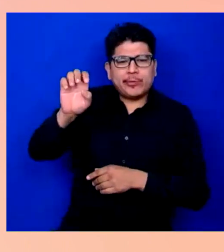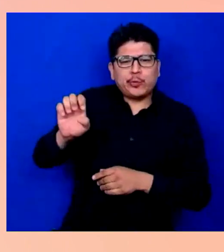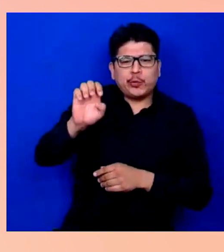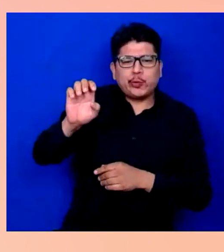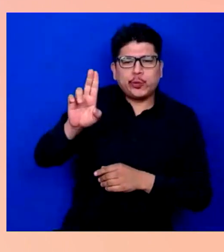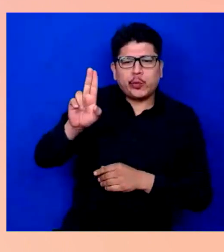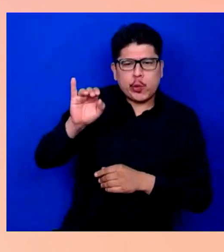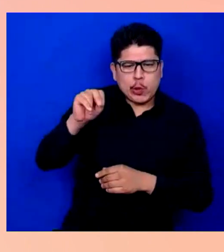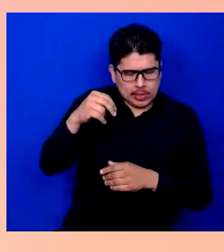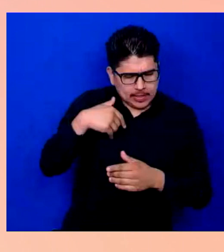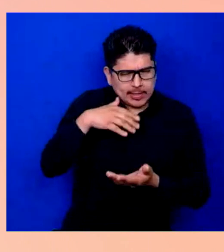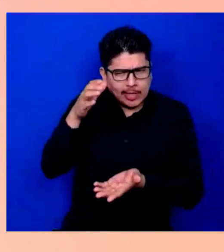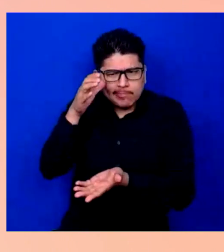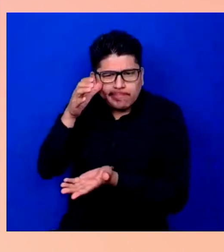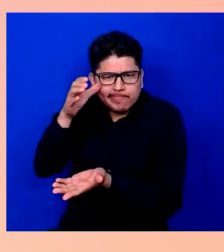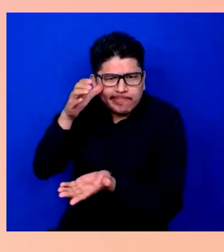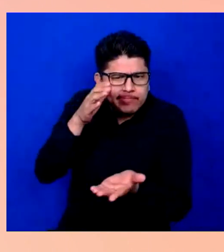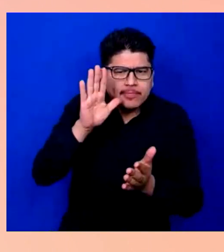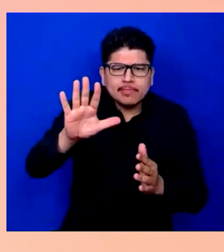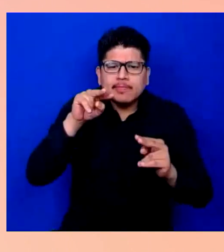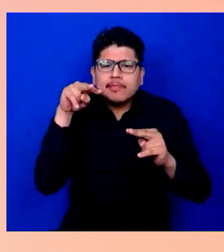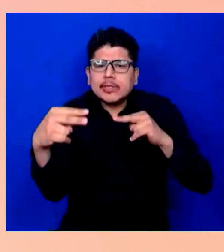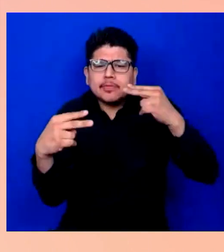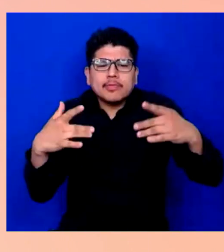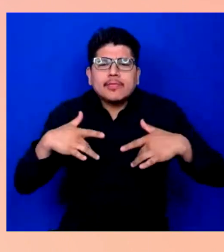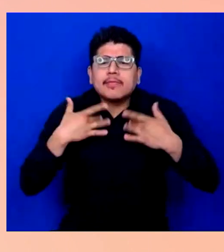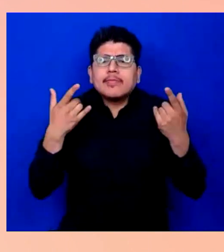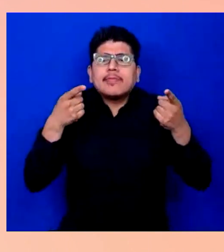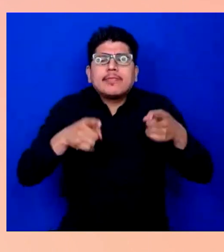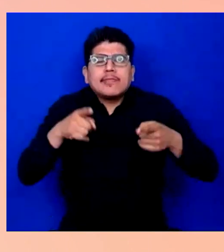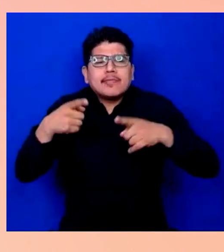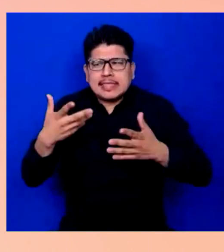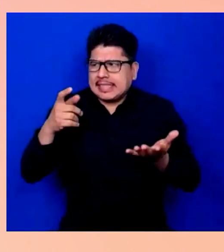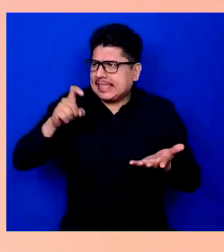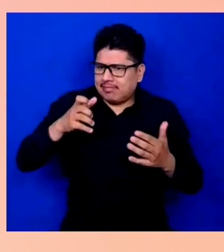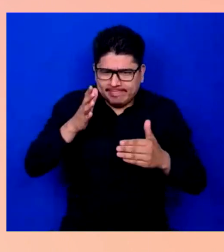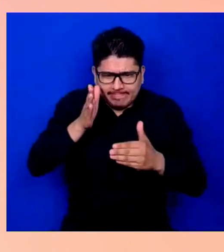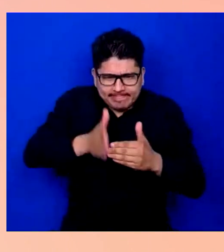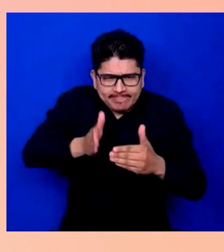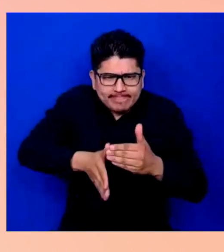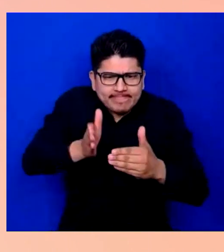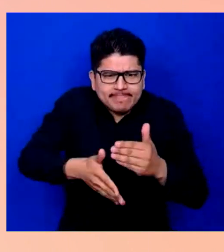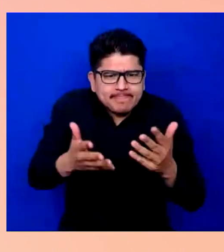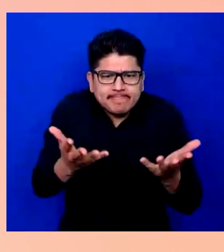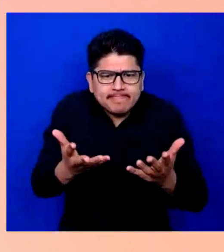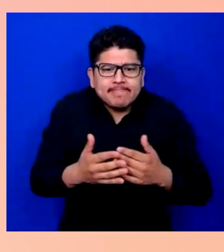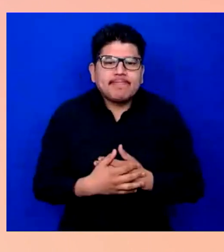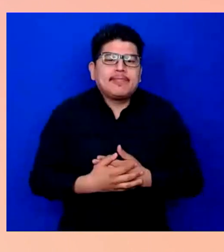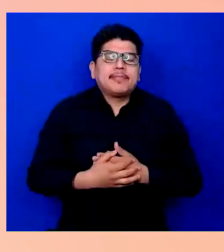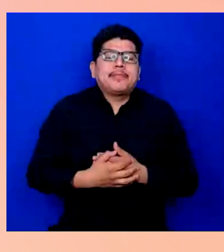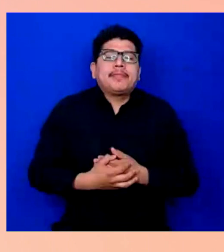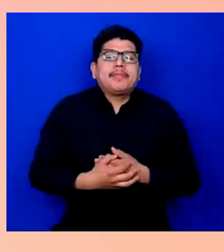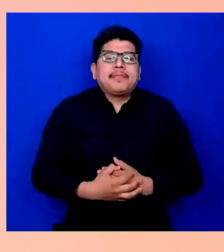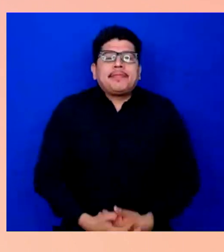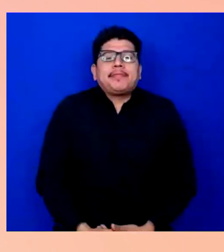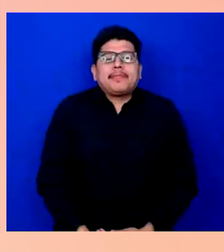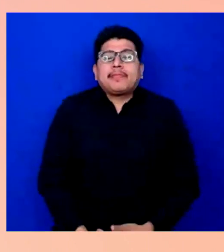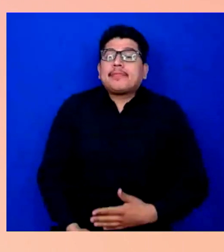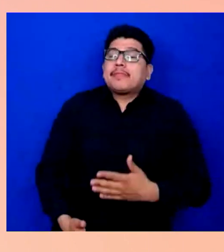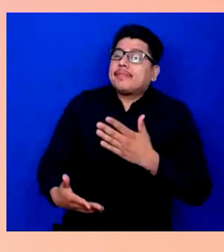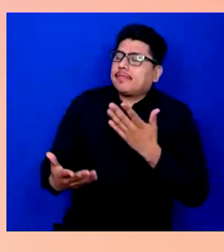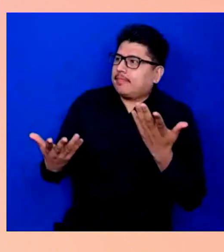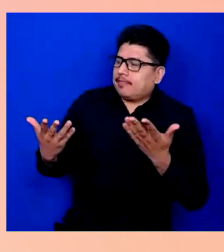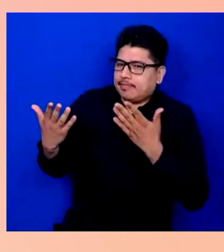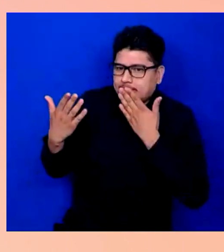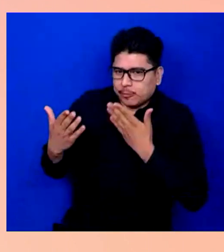what's happening and what more needs to be done. Thanks a lot. And I think it can complement very well what Maria